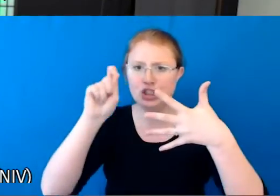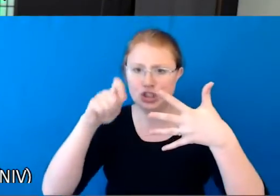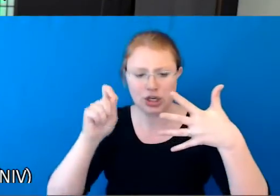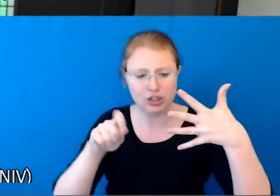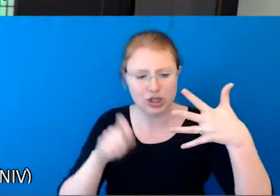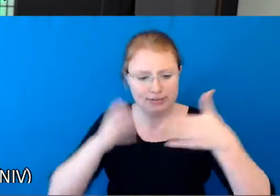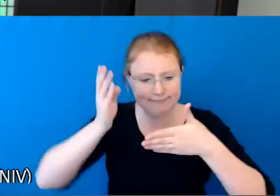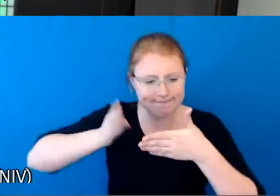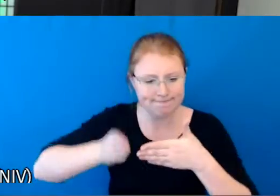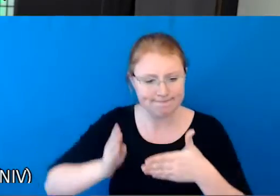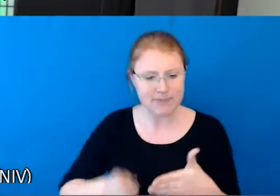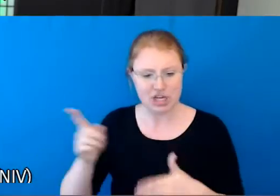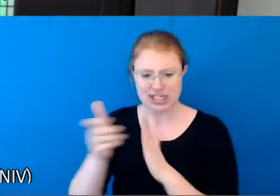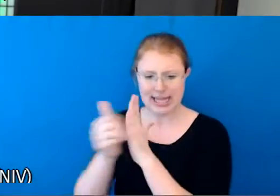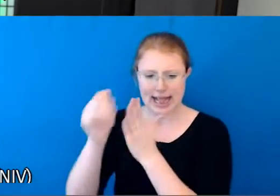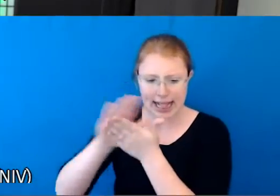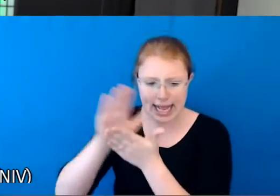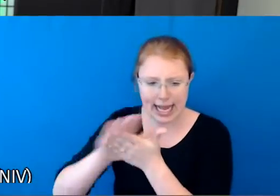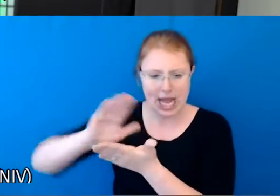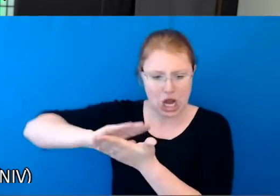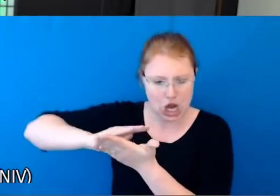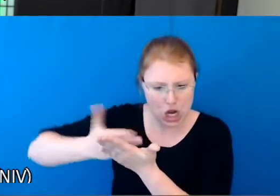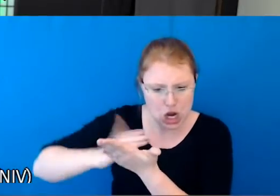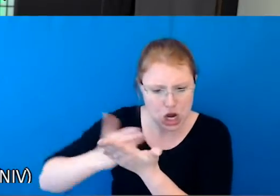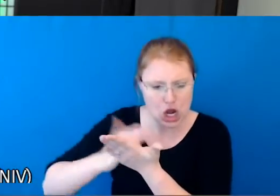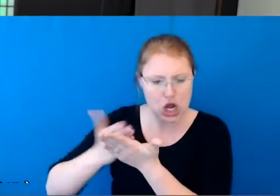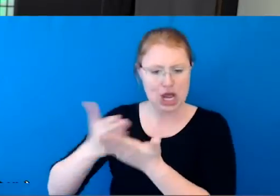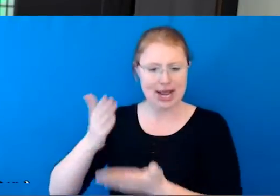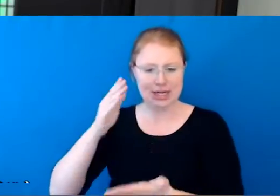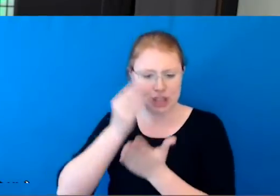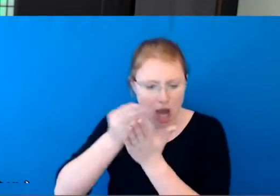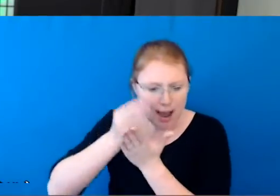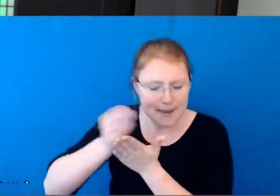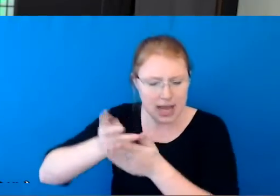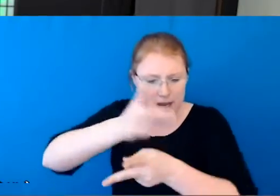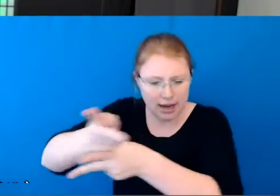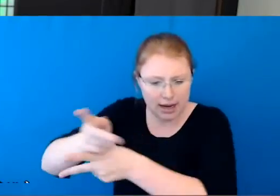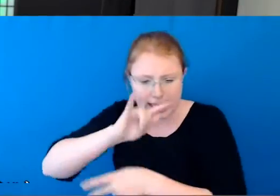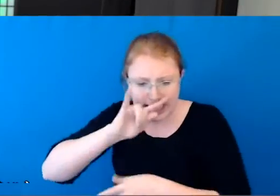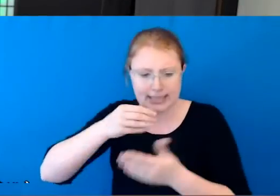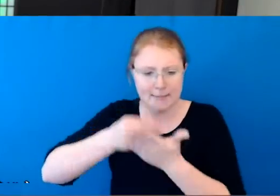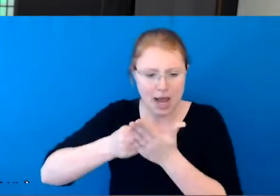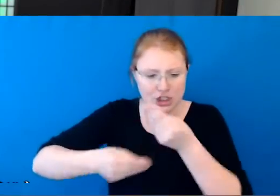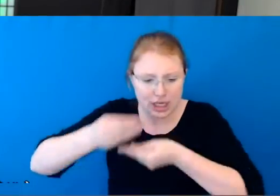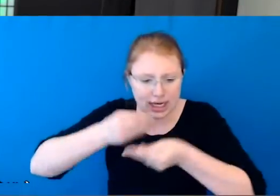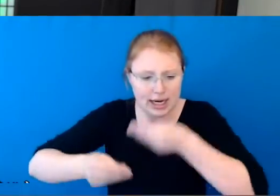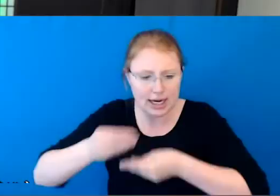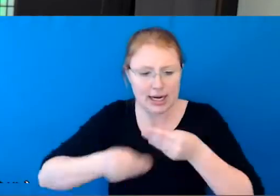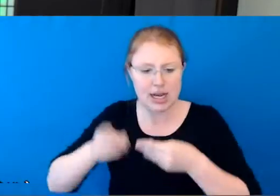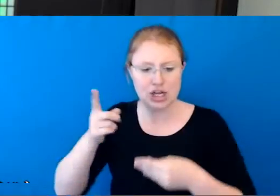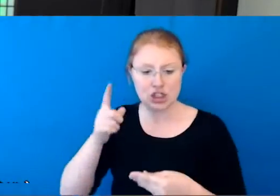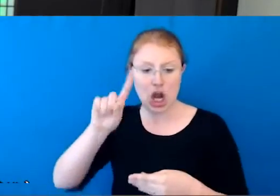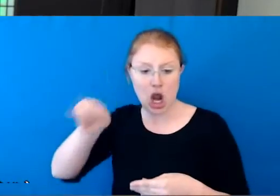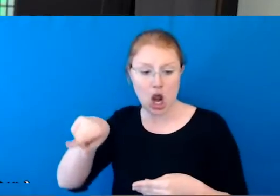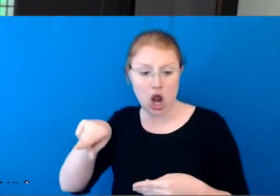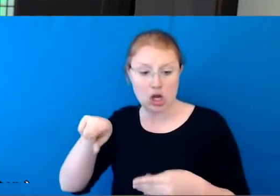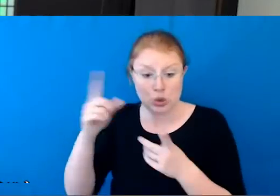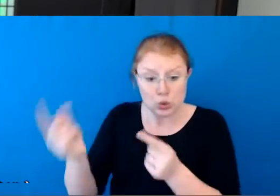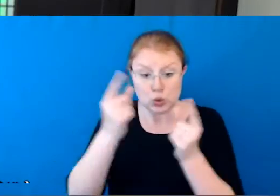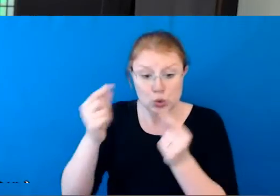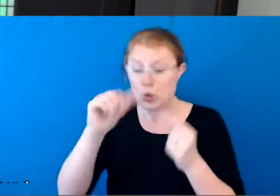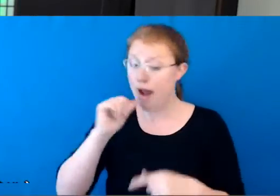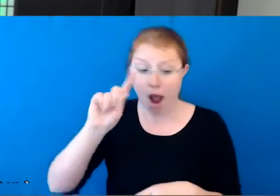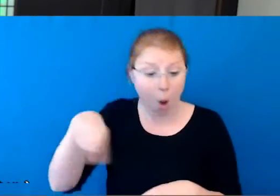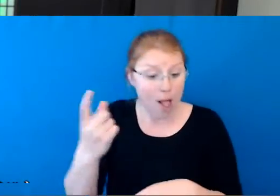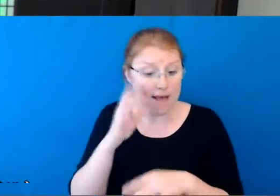She opens her arms to the poor and extends her hands to the needy. When it snows, she has no fear for her household, for all of them are